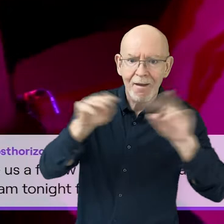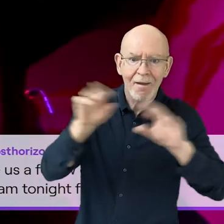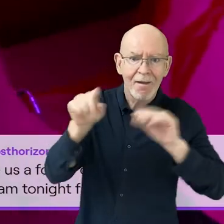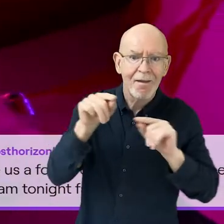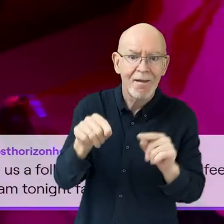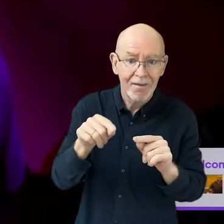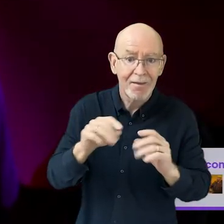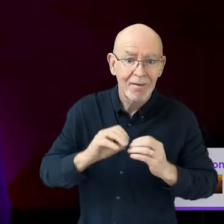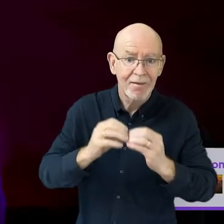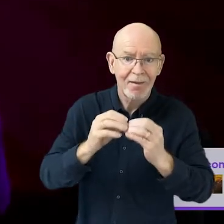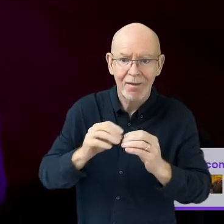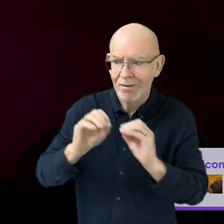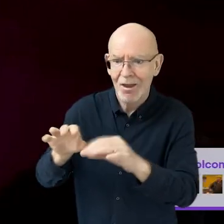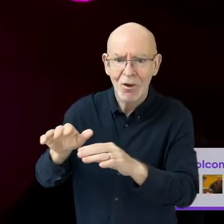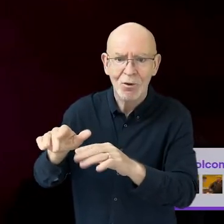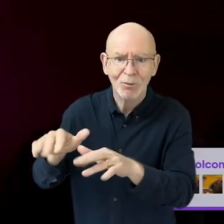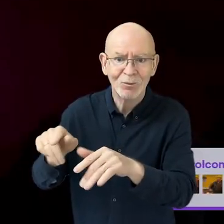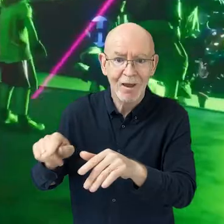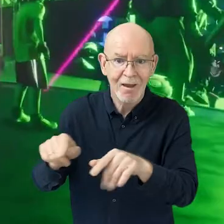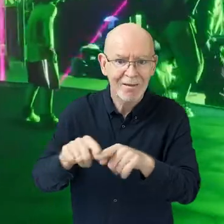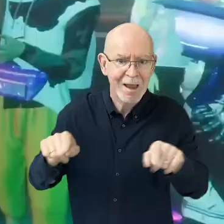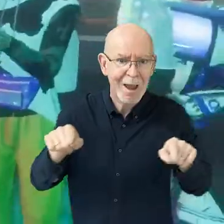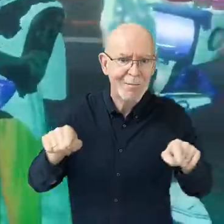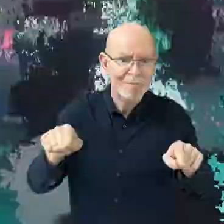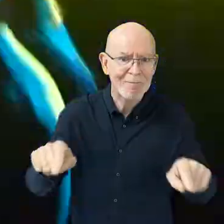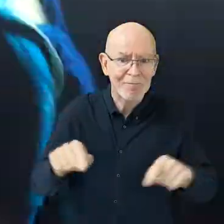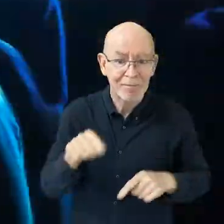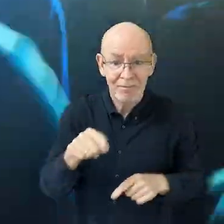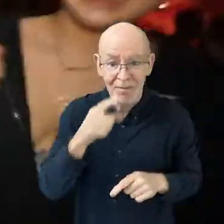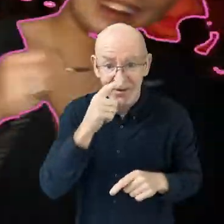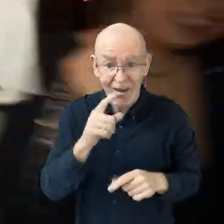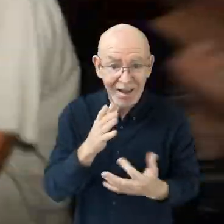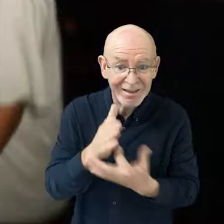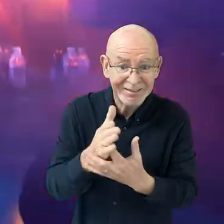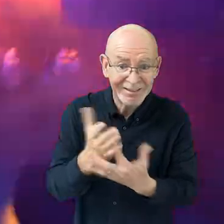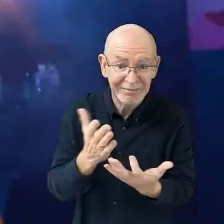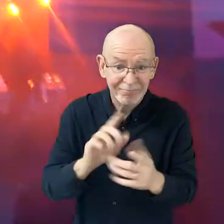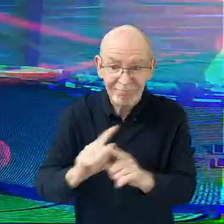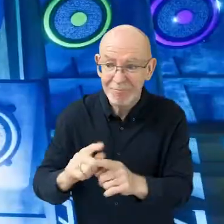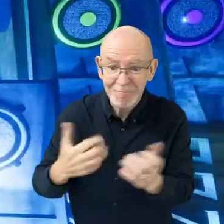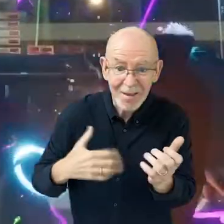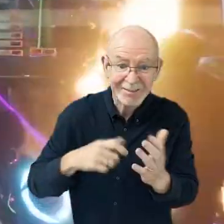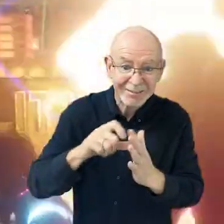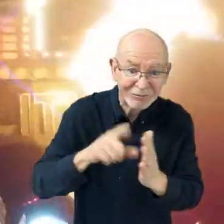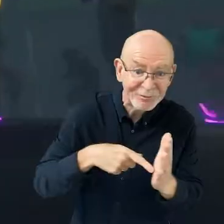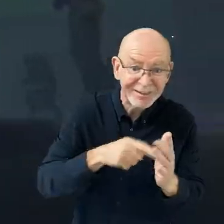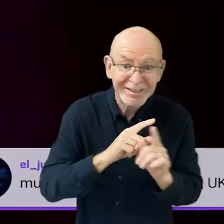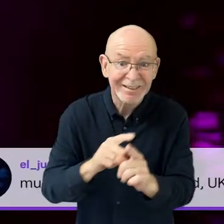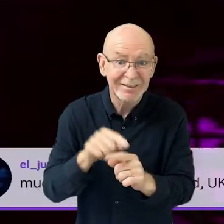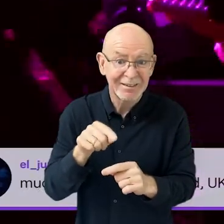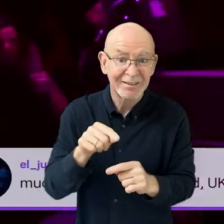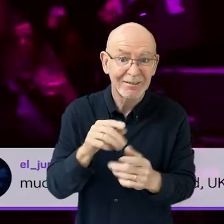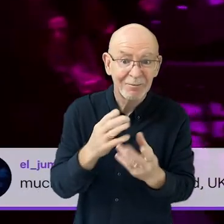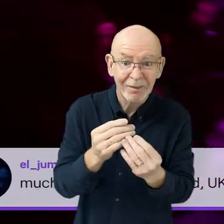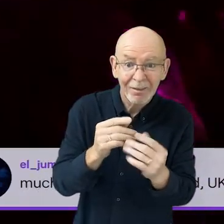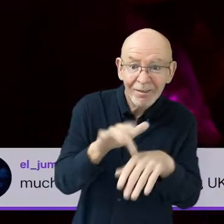stream from that stage and beams it into the digital twin. You will be able to access the bands and the DJs and the artists that we